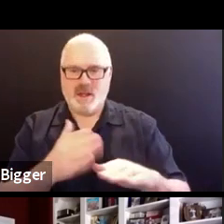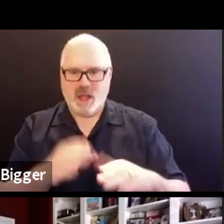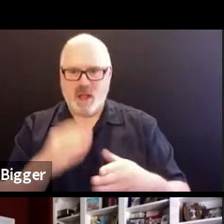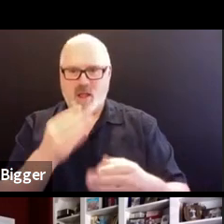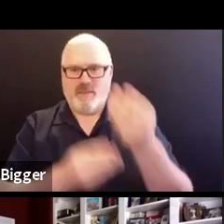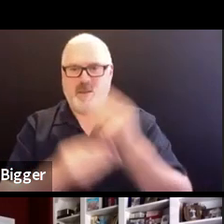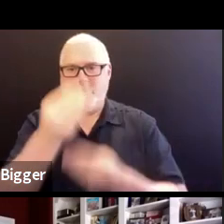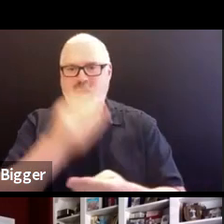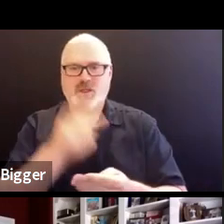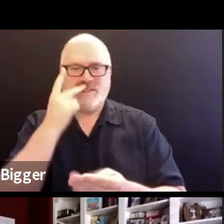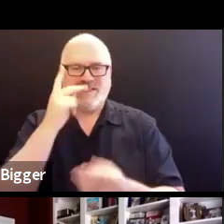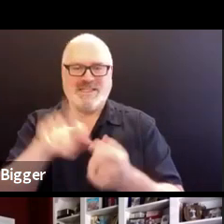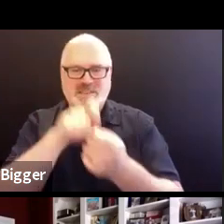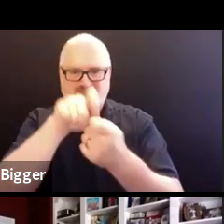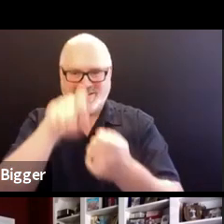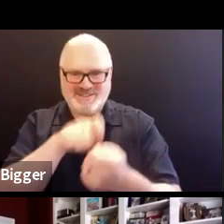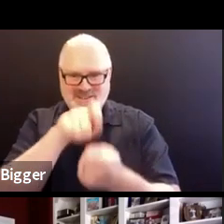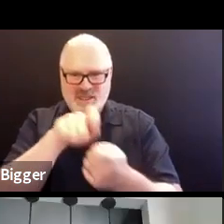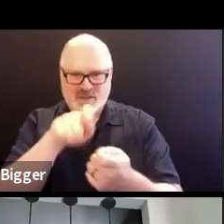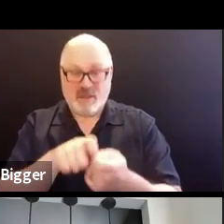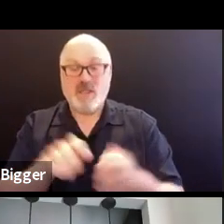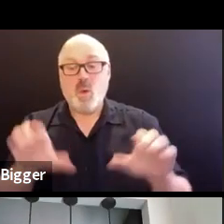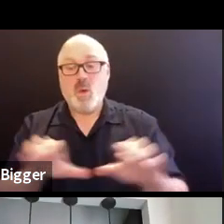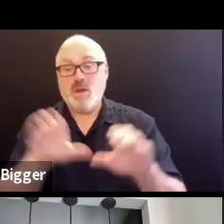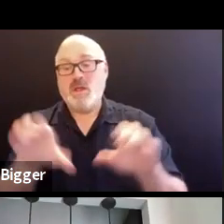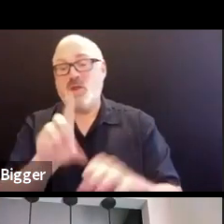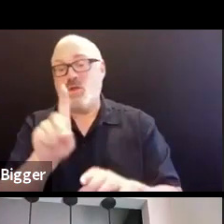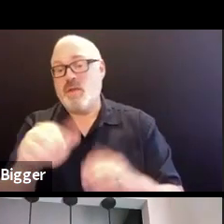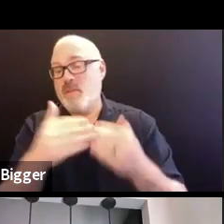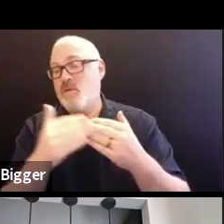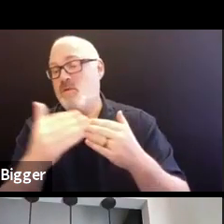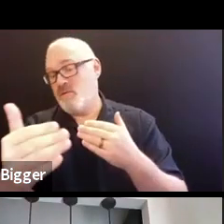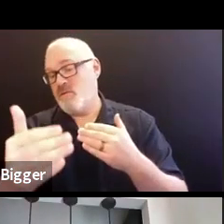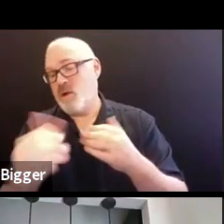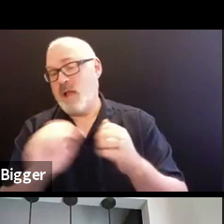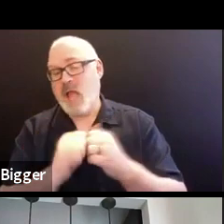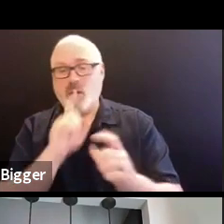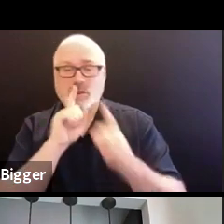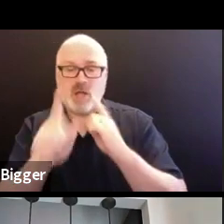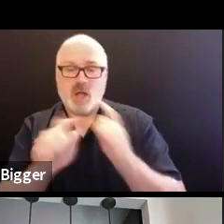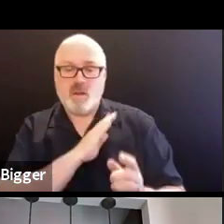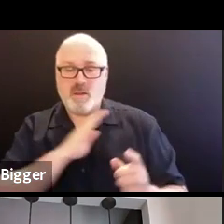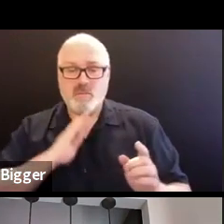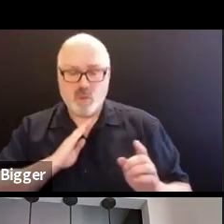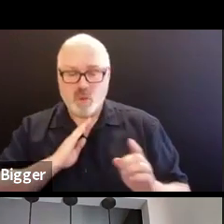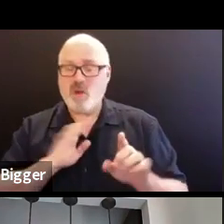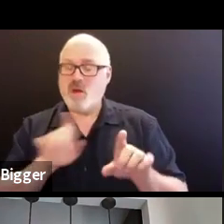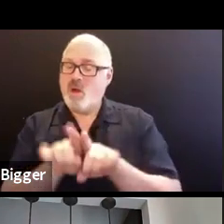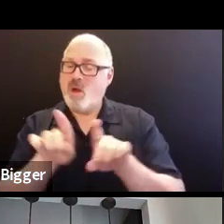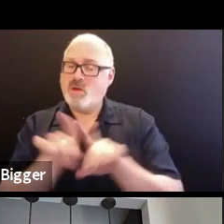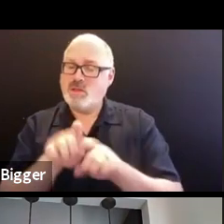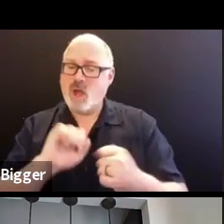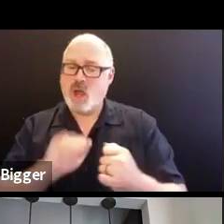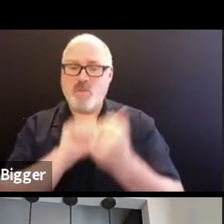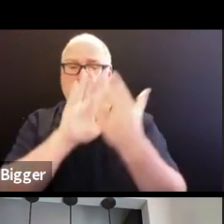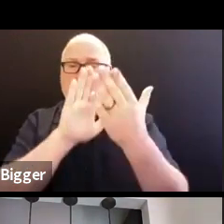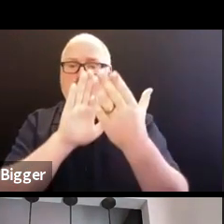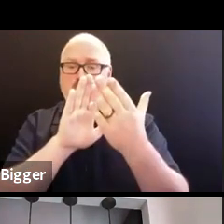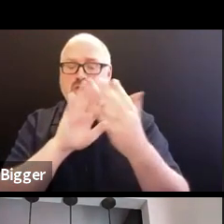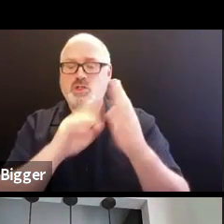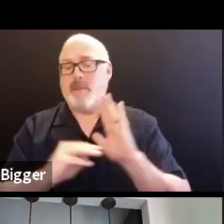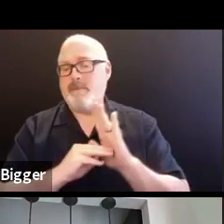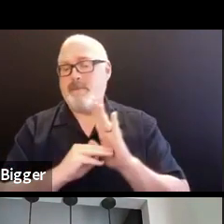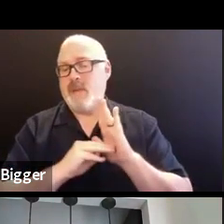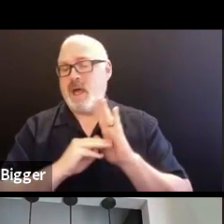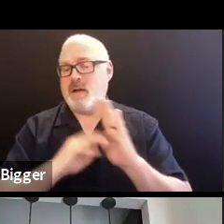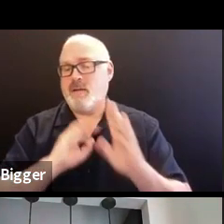and we intend to continue to do that, both in how we talk with the board about it and also in terms of how we model and